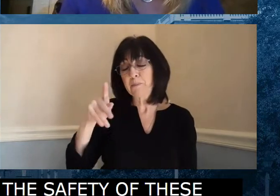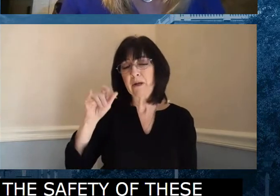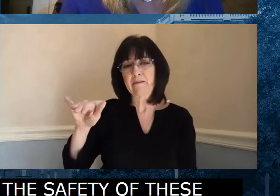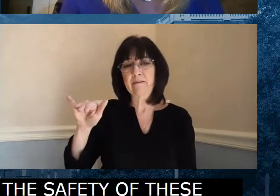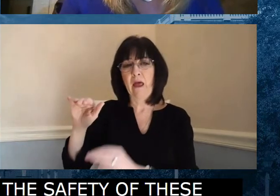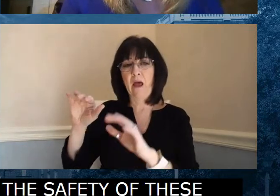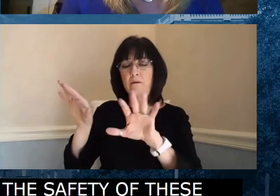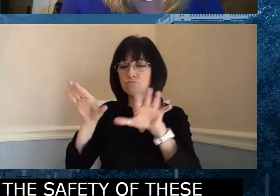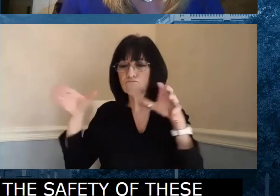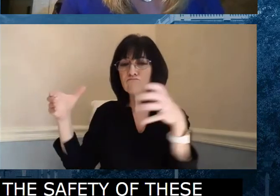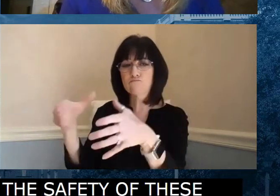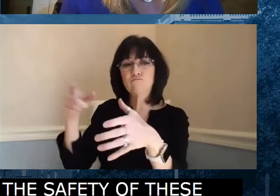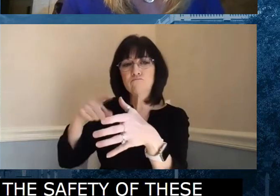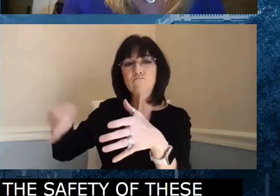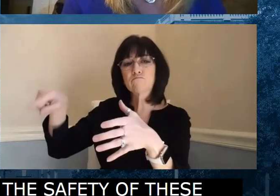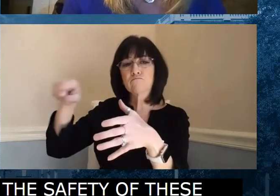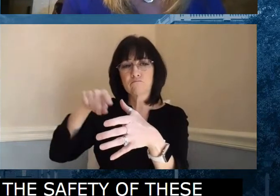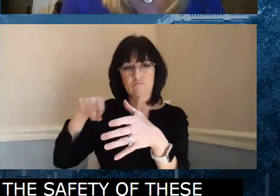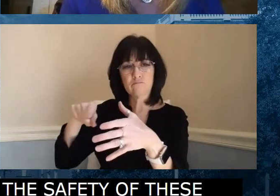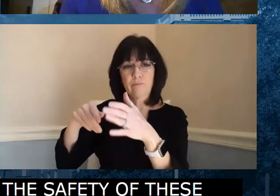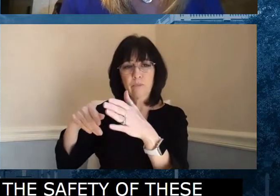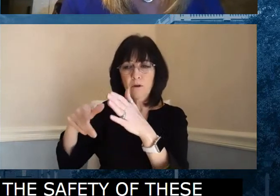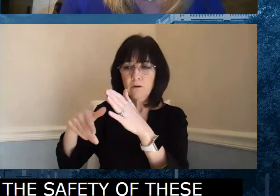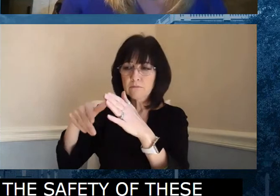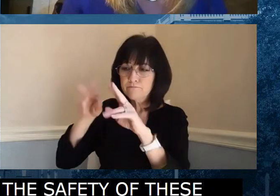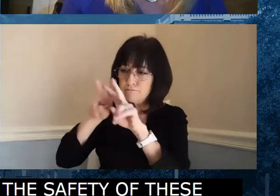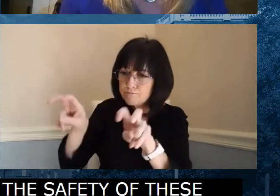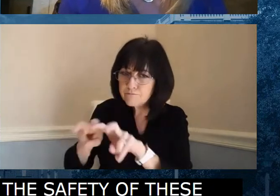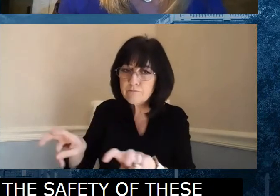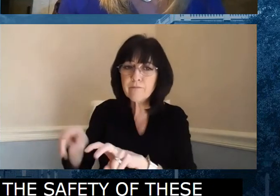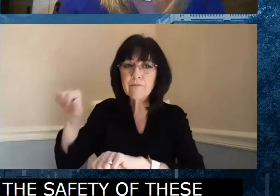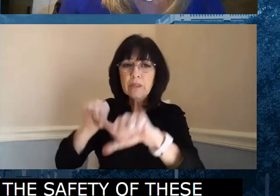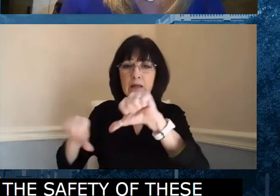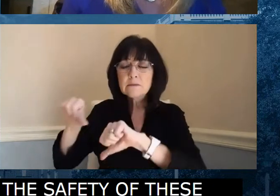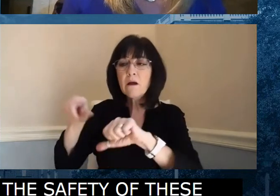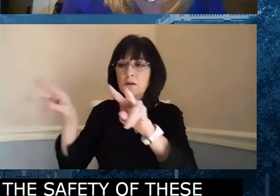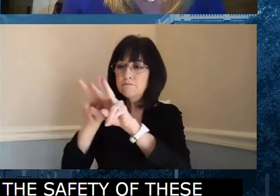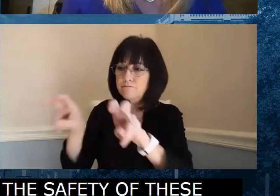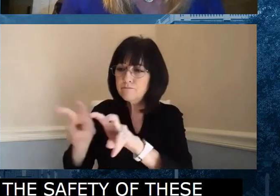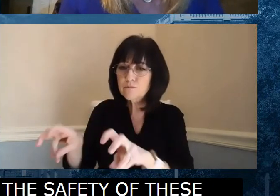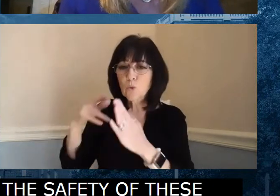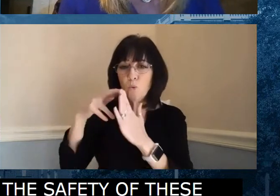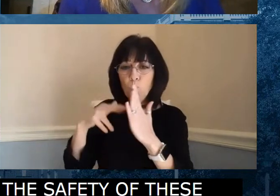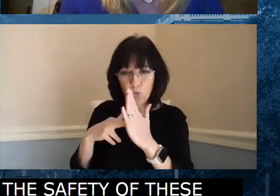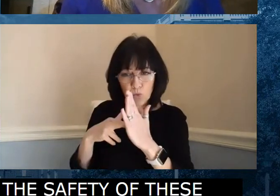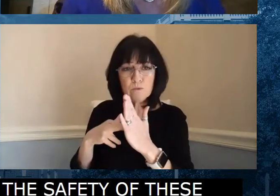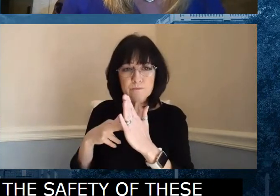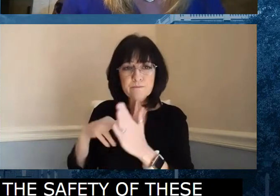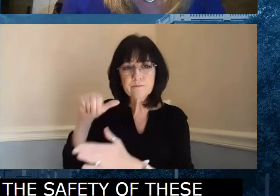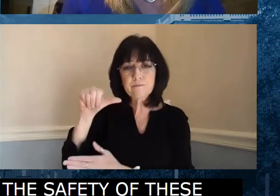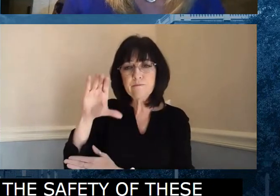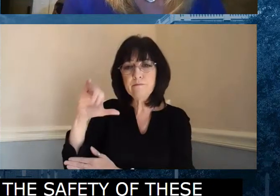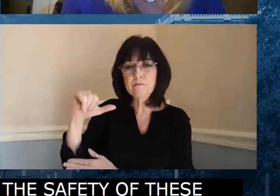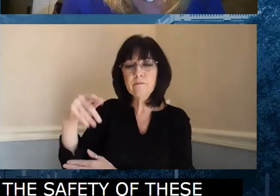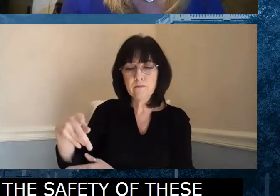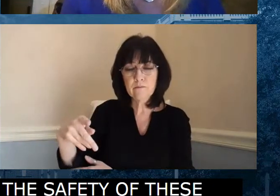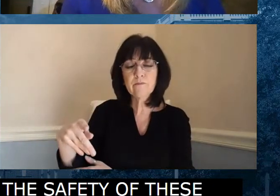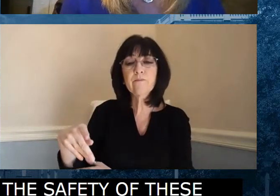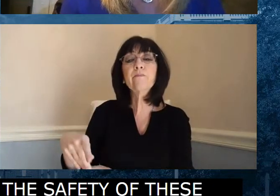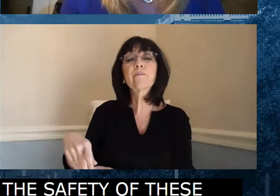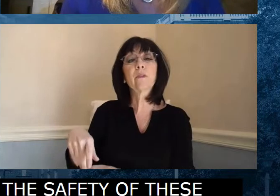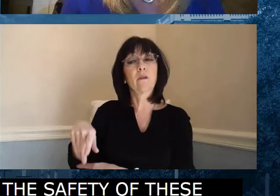more data. They wanted to, spend more time better understanding what we know here in the US, as well as what we know about